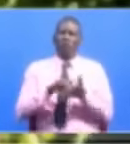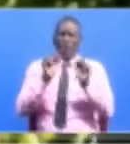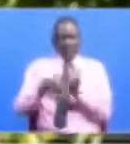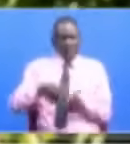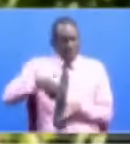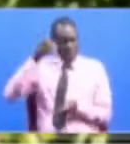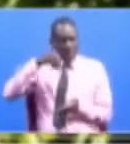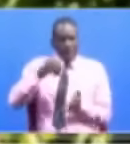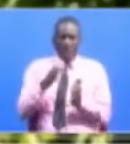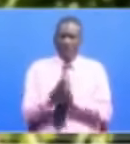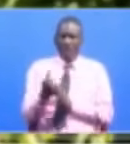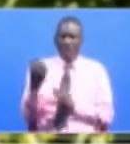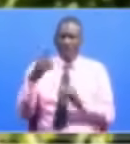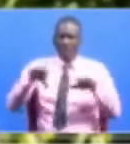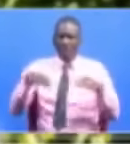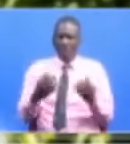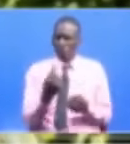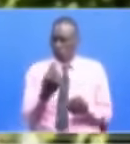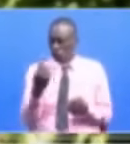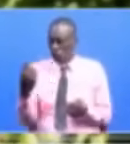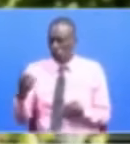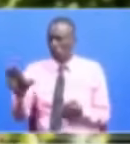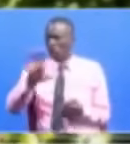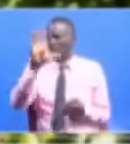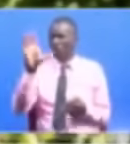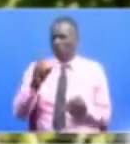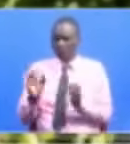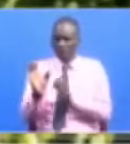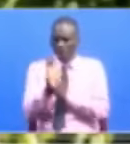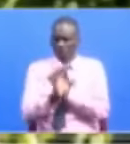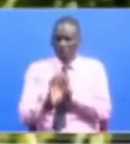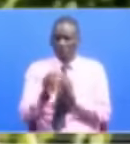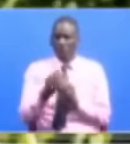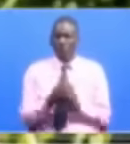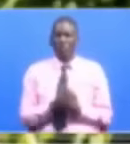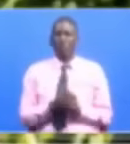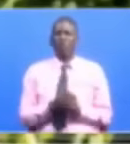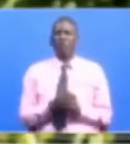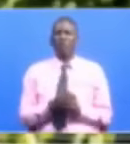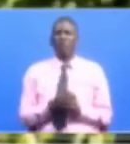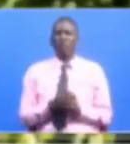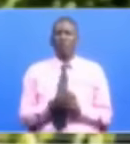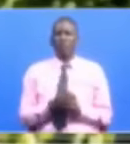learn about each and every African continent and country,